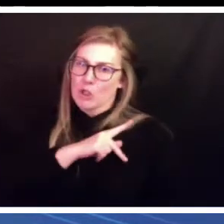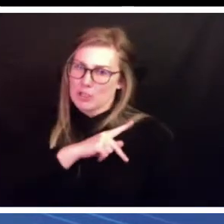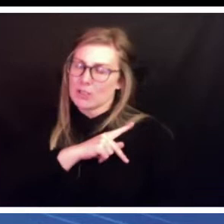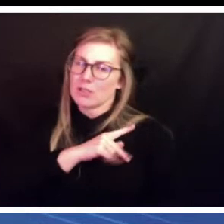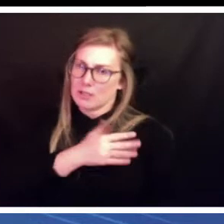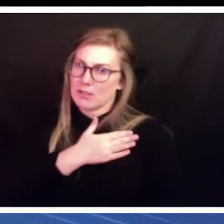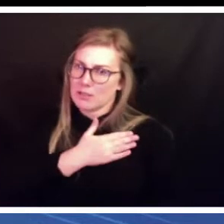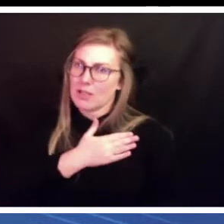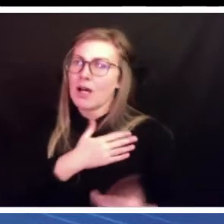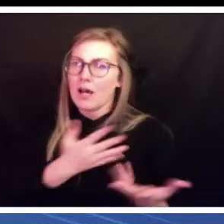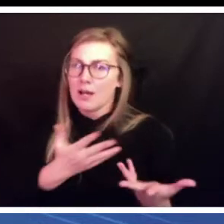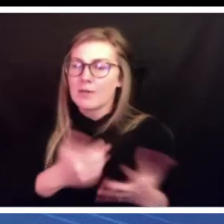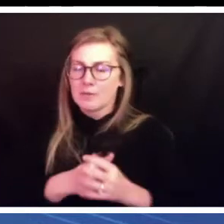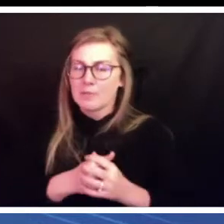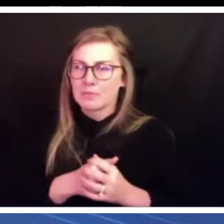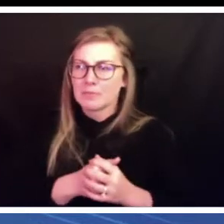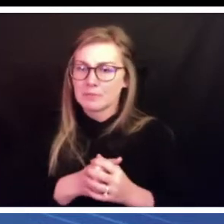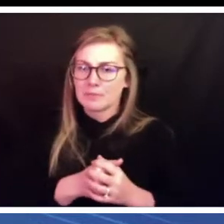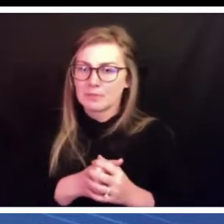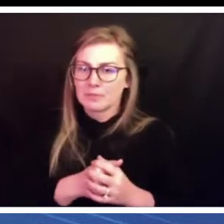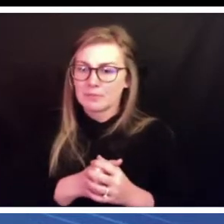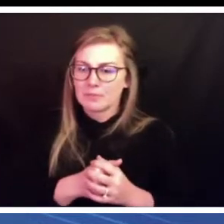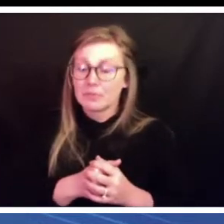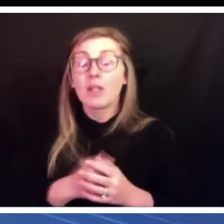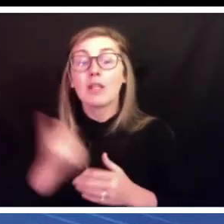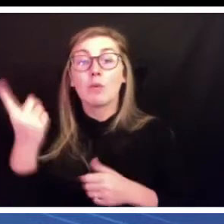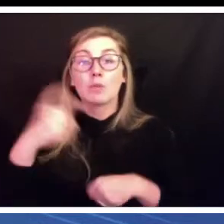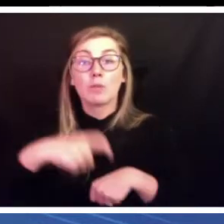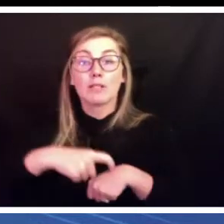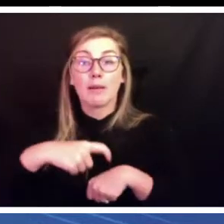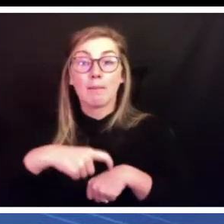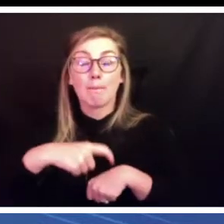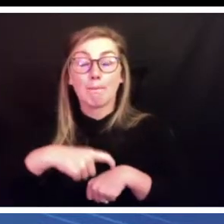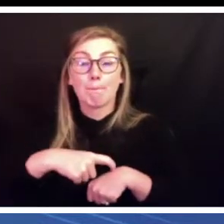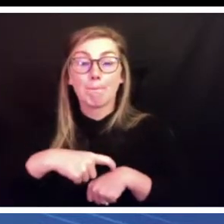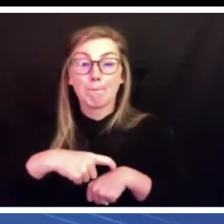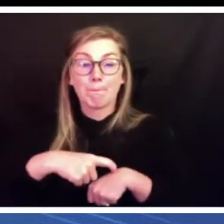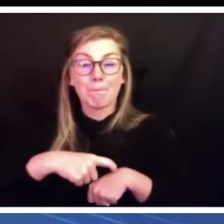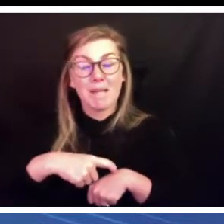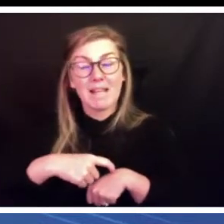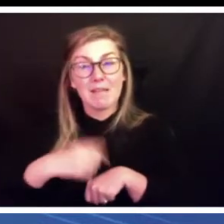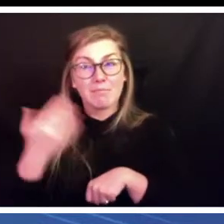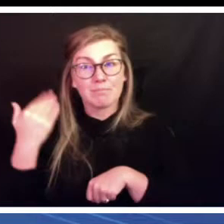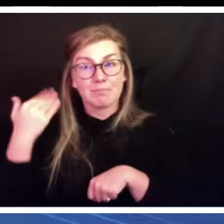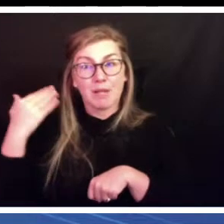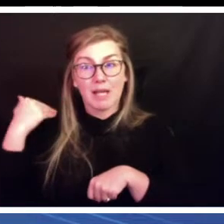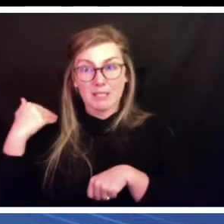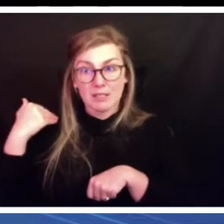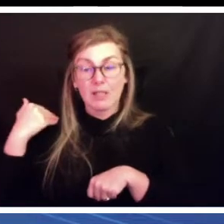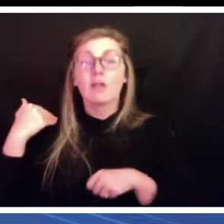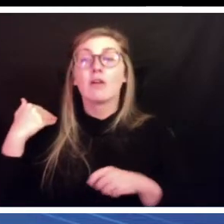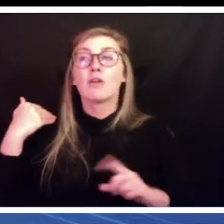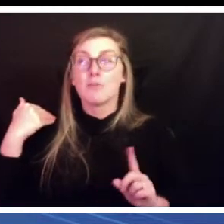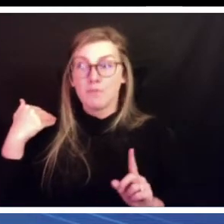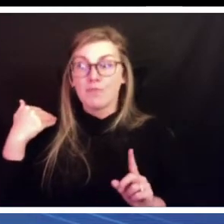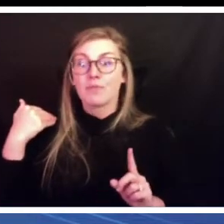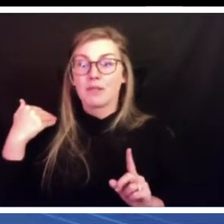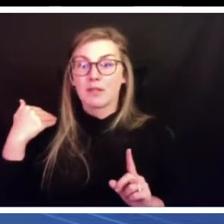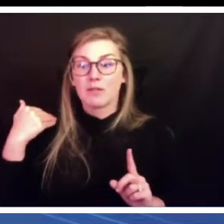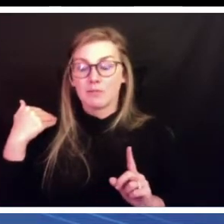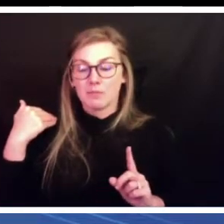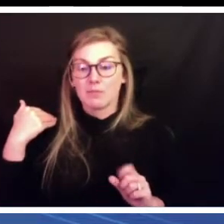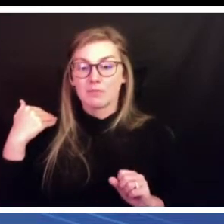want to get close to the media. And there was a time, by the way, when many people would go in this work and go in to do this work. And I have tremendous,